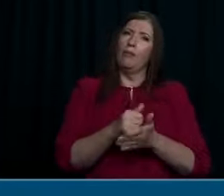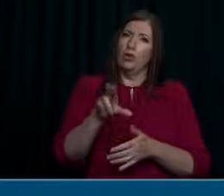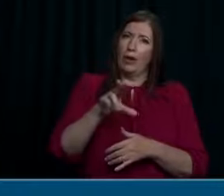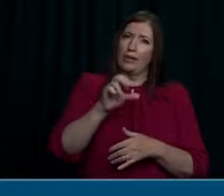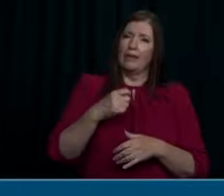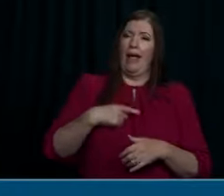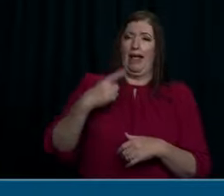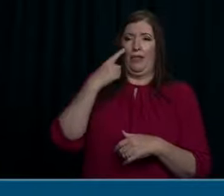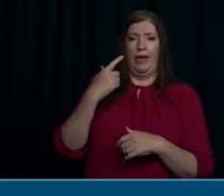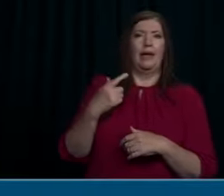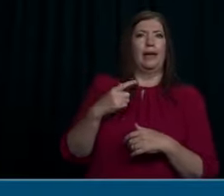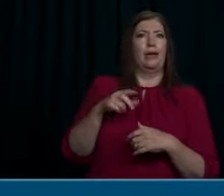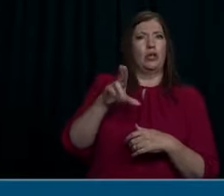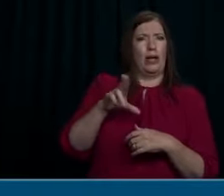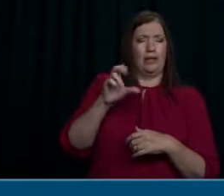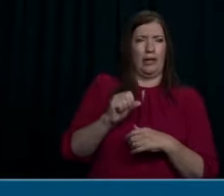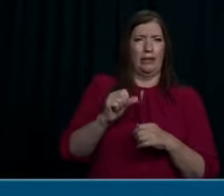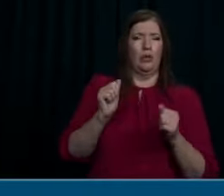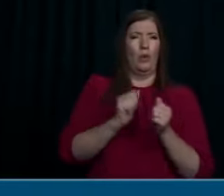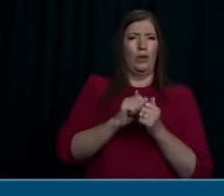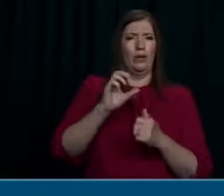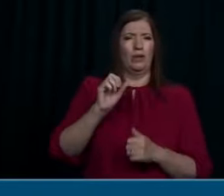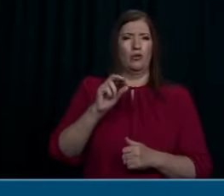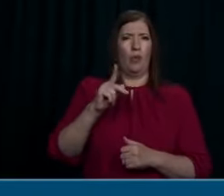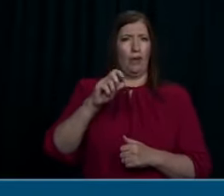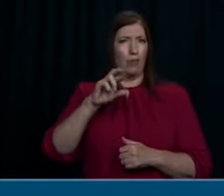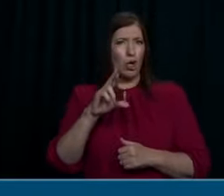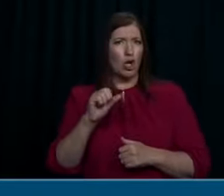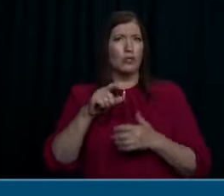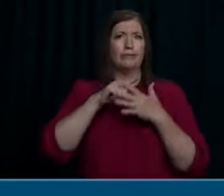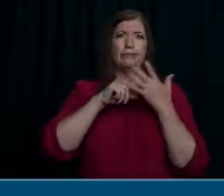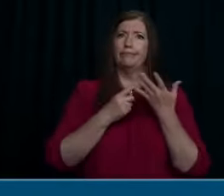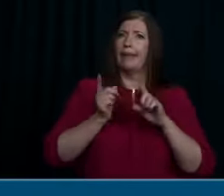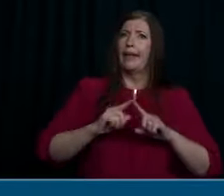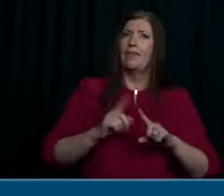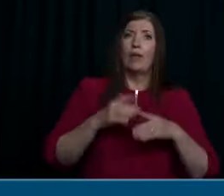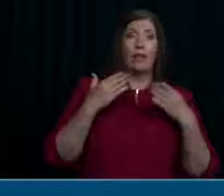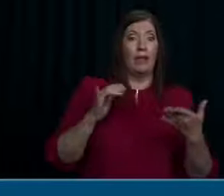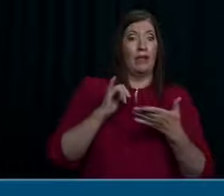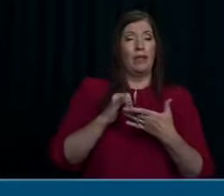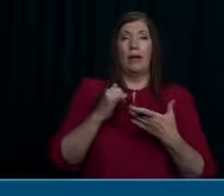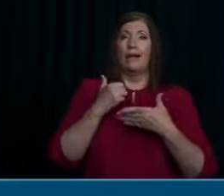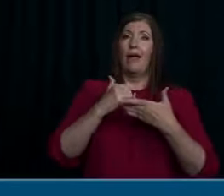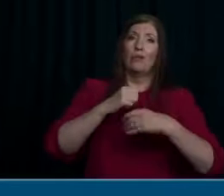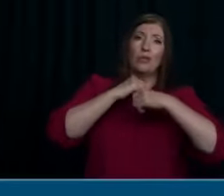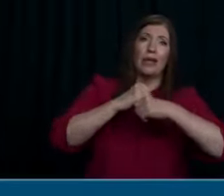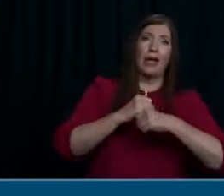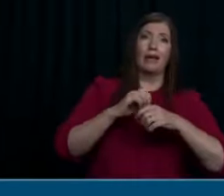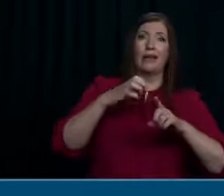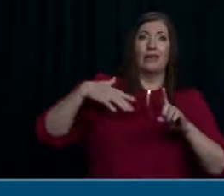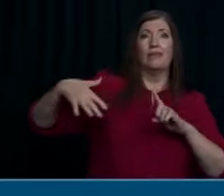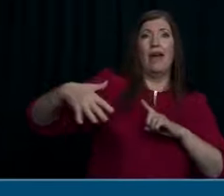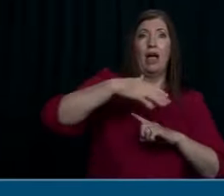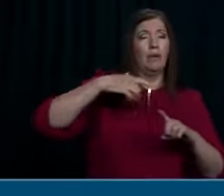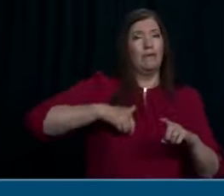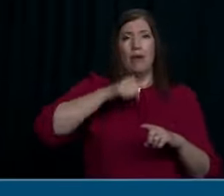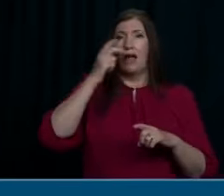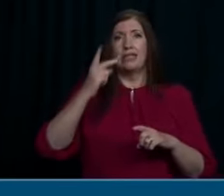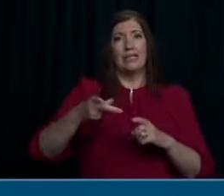with scrubbers, with a lot of things that we've got going on right now that protect our environment, I mean, we've not seen this clean air in a long, long